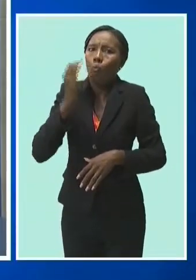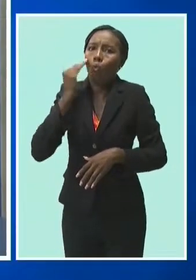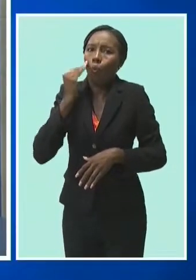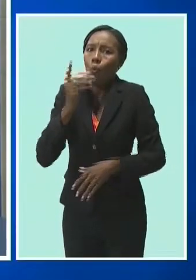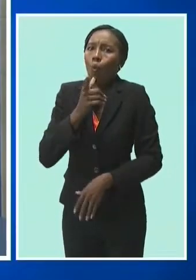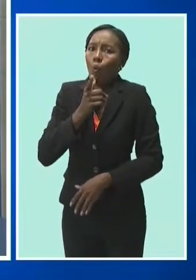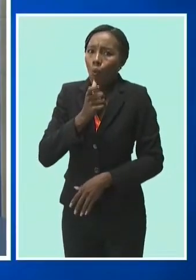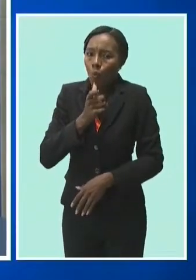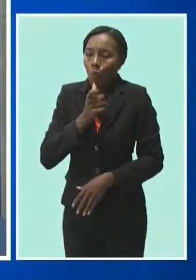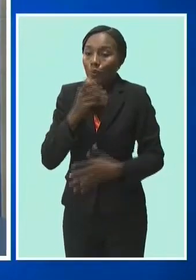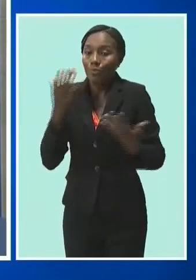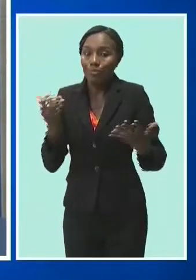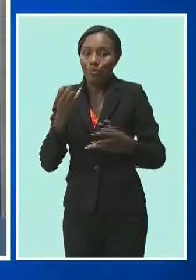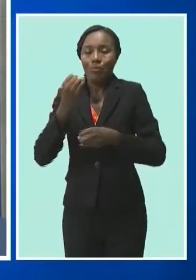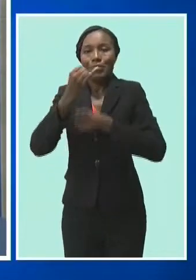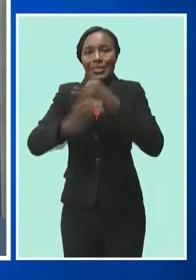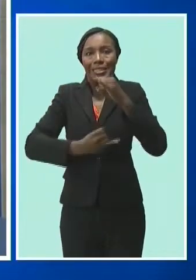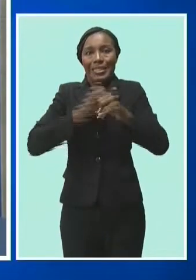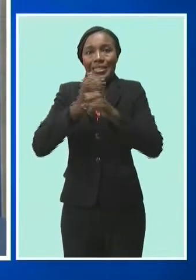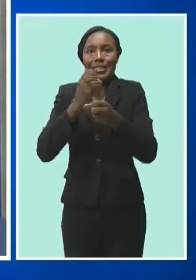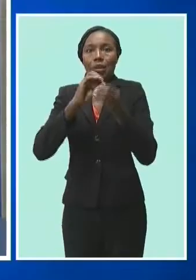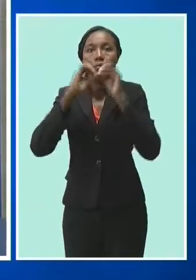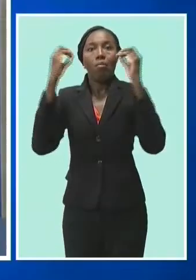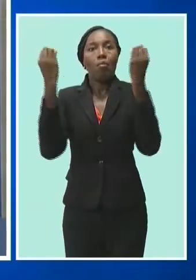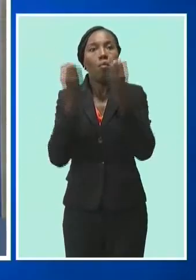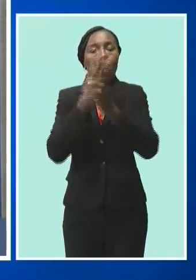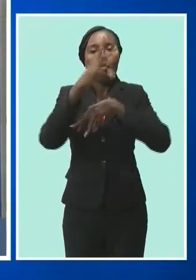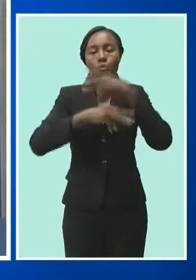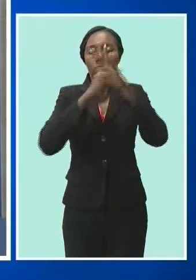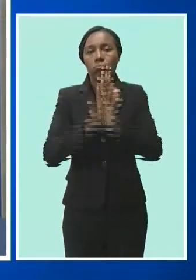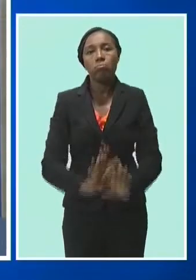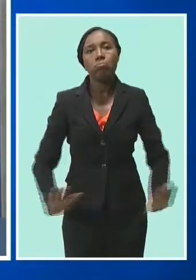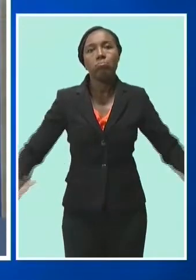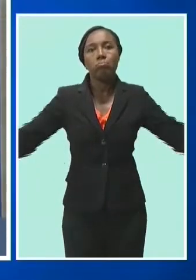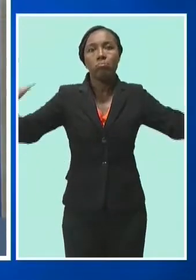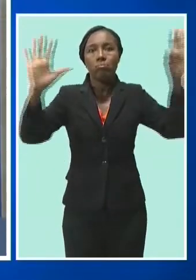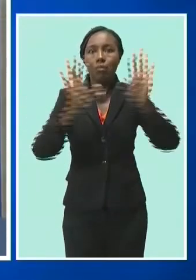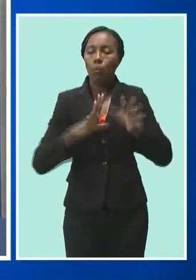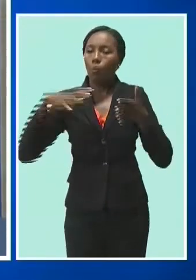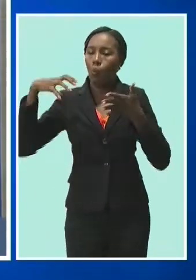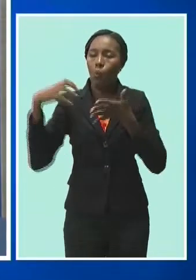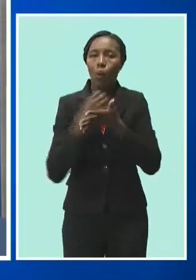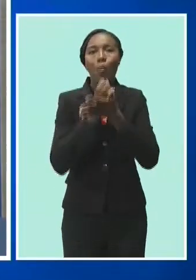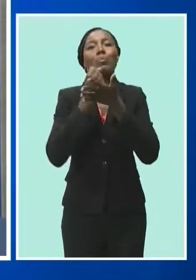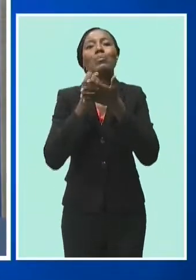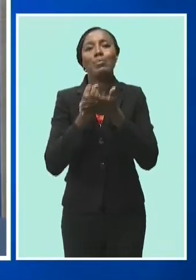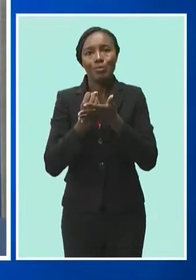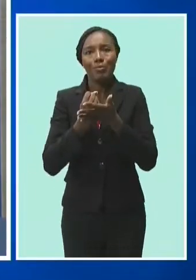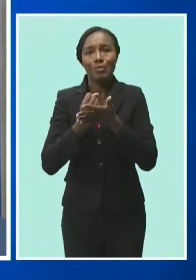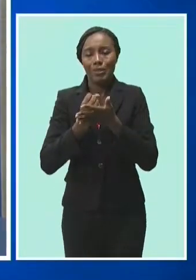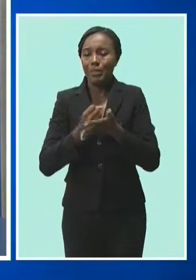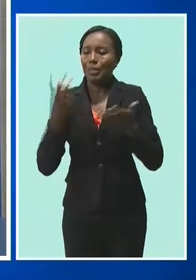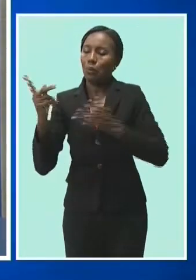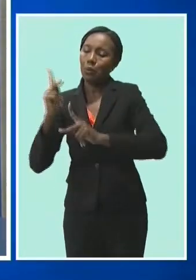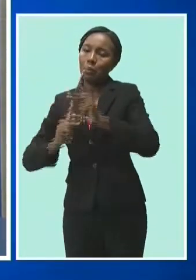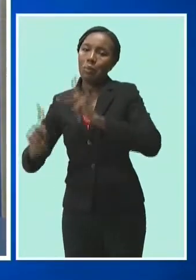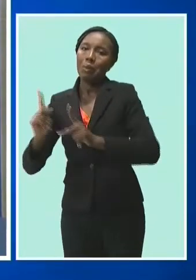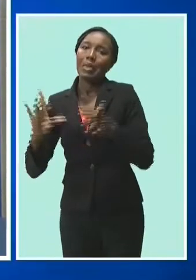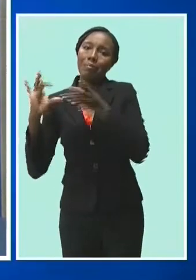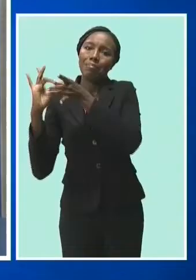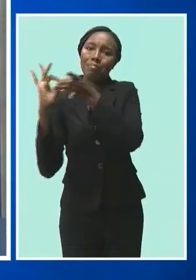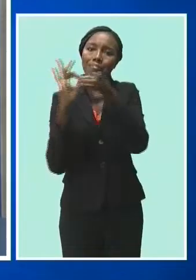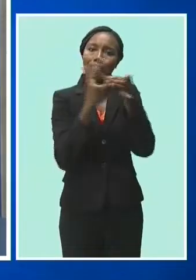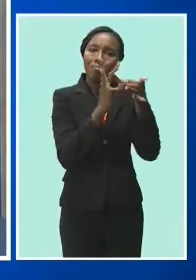with international organizations from around the world. And so our officials will have an opportunity to build relationships,